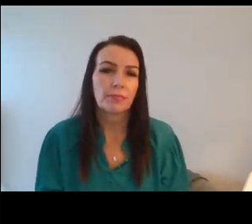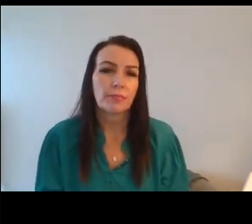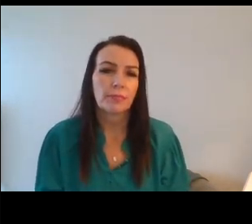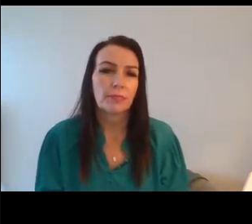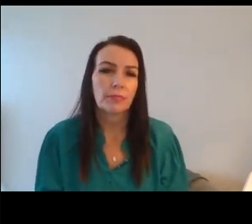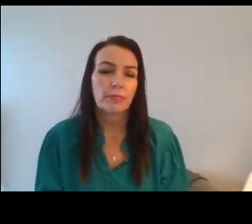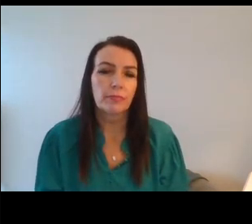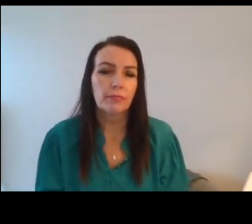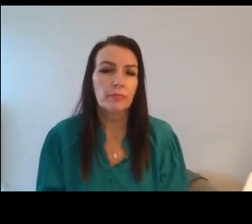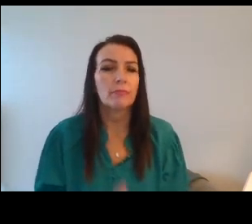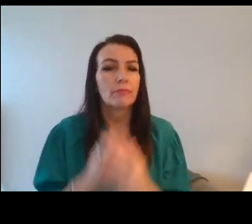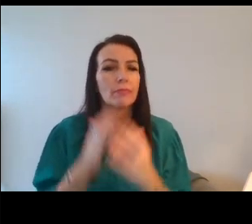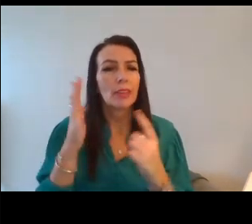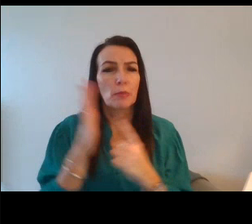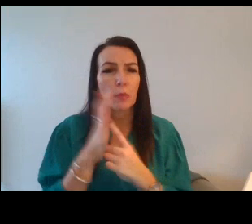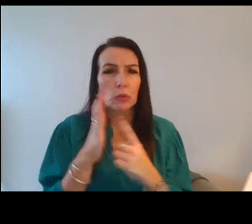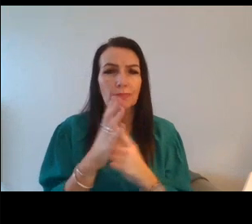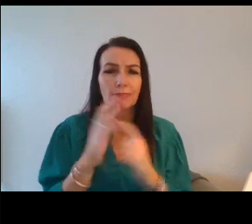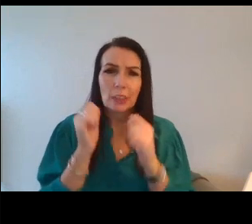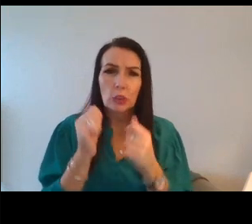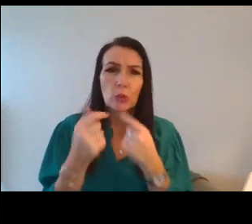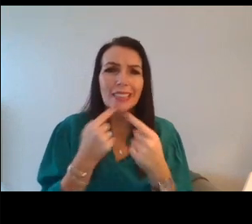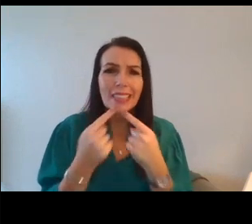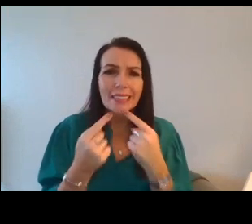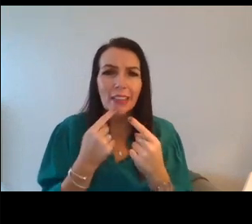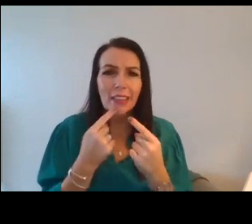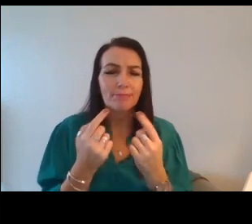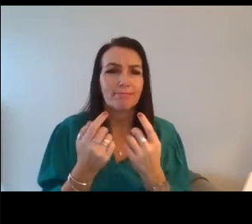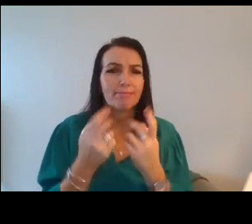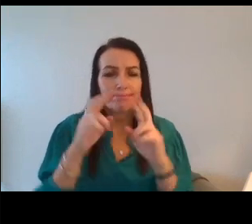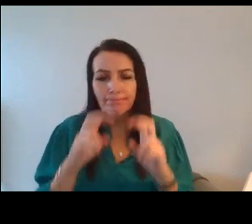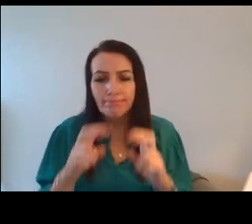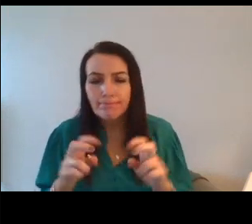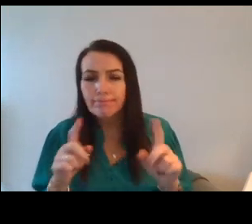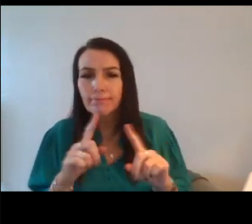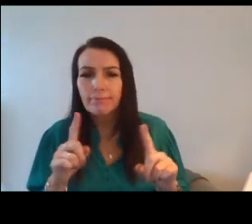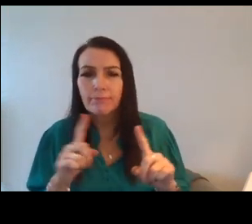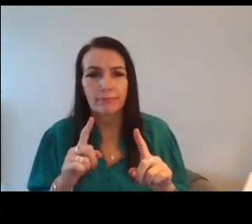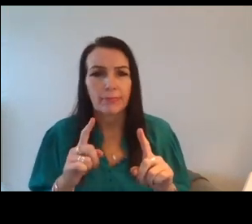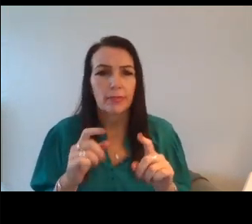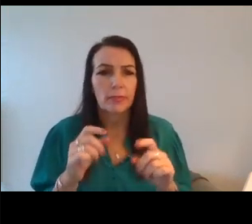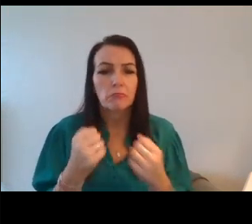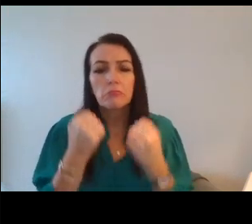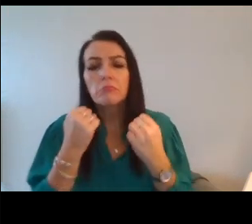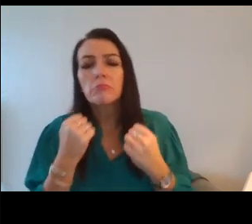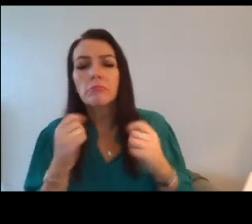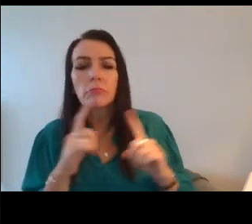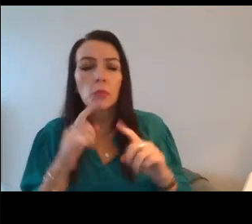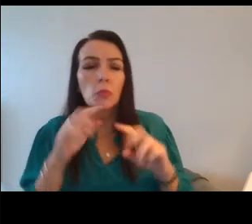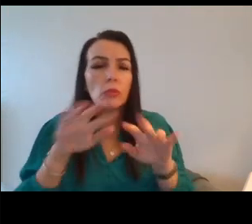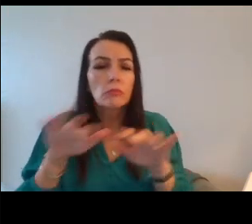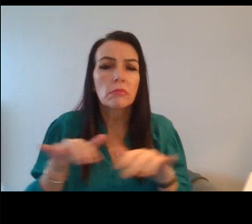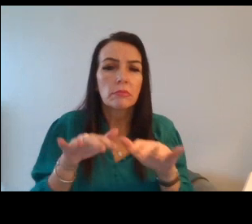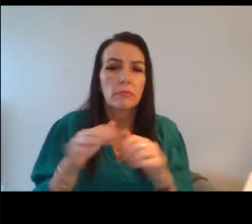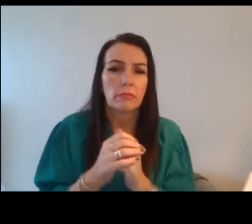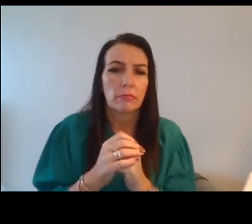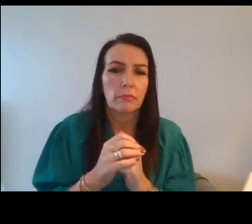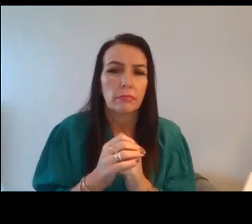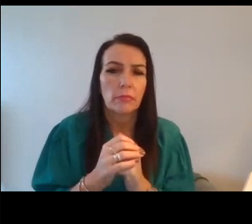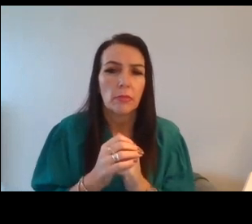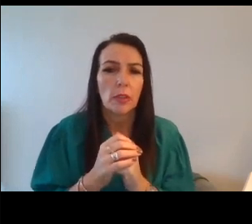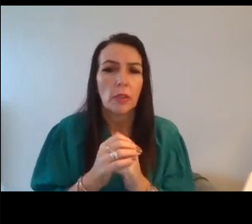it's looking at good data and insight. I've talked quite a lot about data. I've touched on this quite a few times. So what we're trying to do is create a